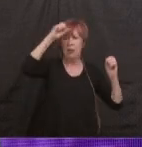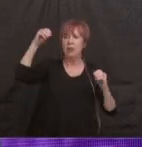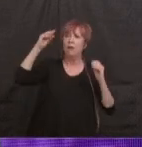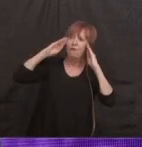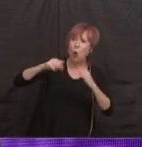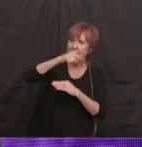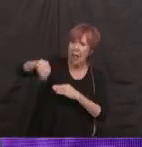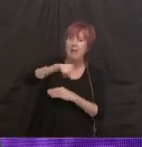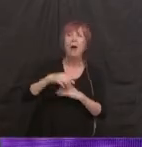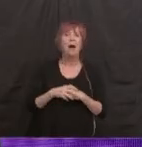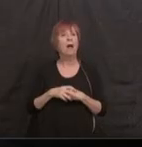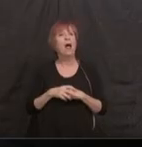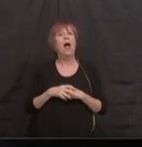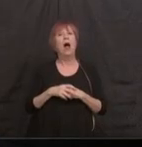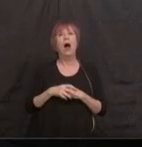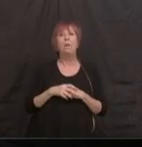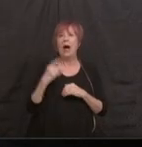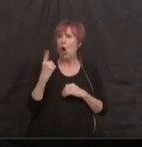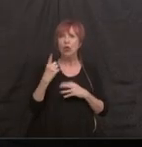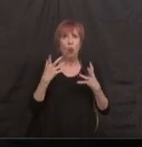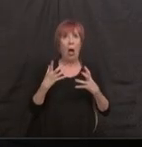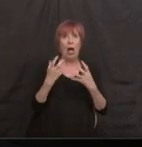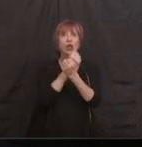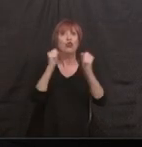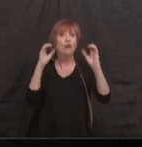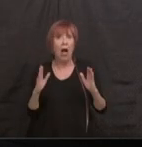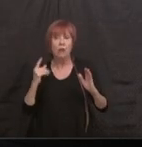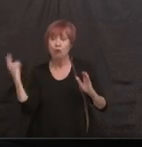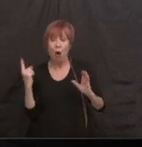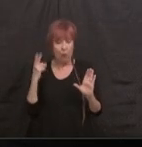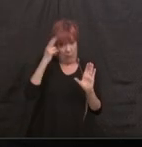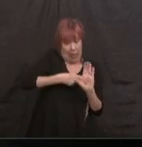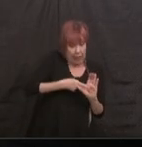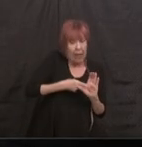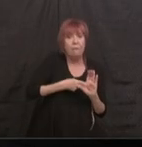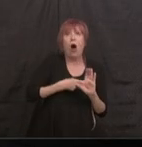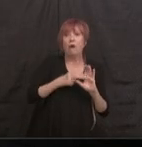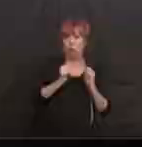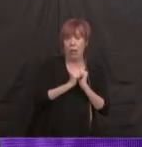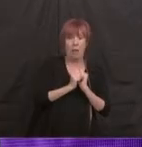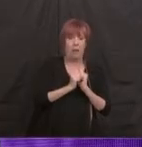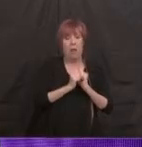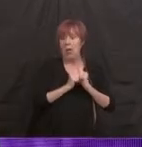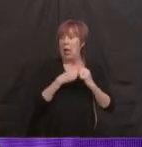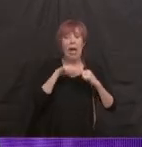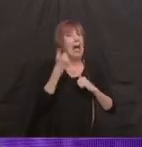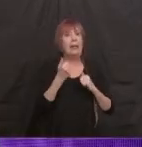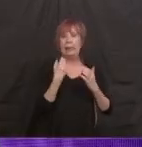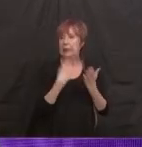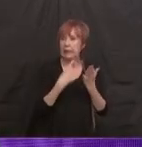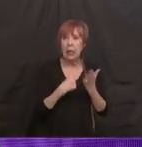survivors. So survivor leaders are always at the table on any event concerning human trafficking. But my knowledge has been increased